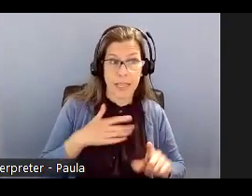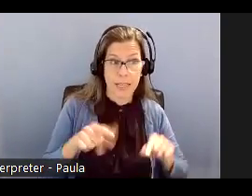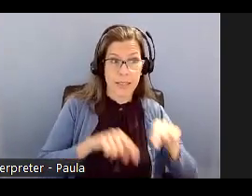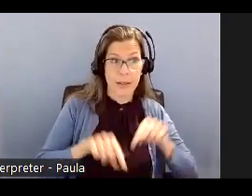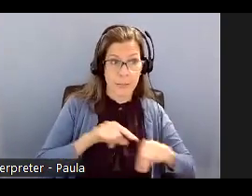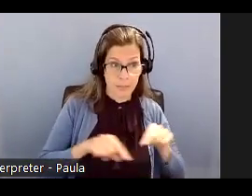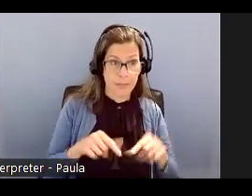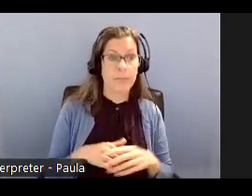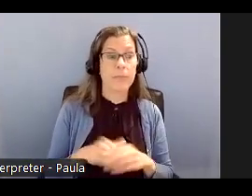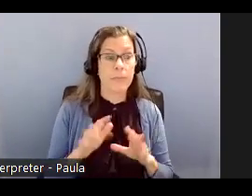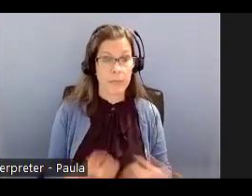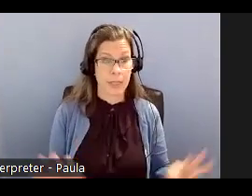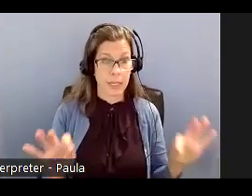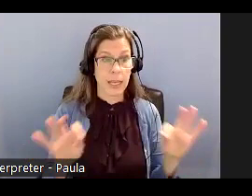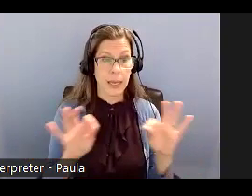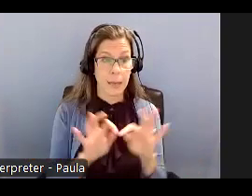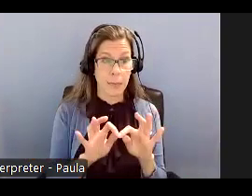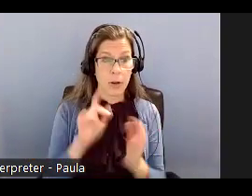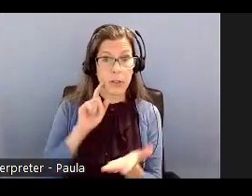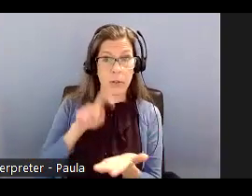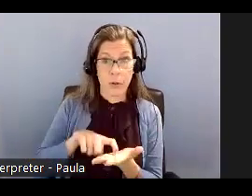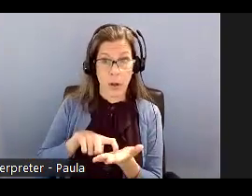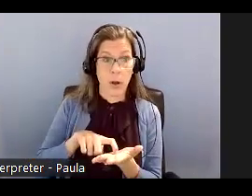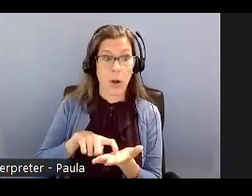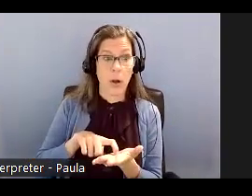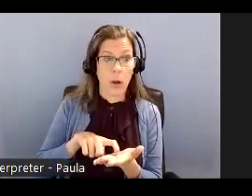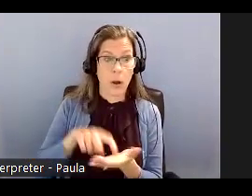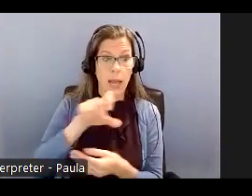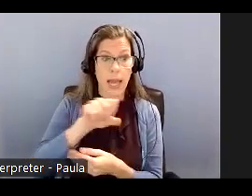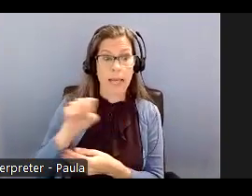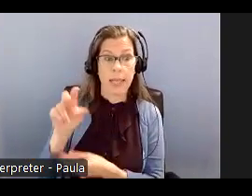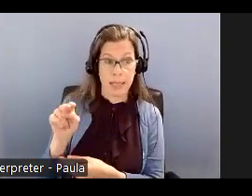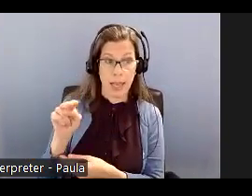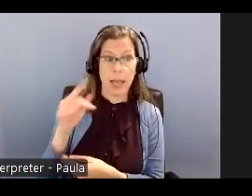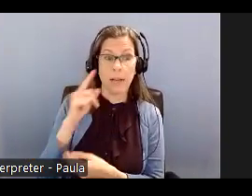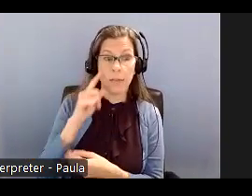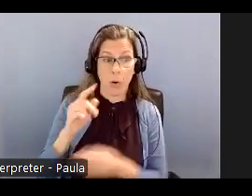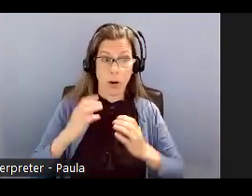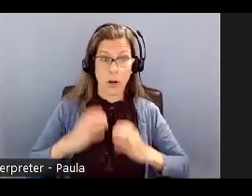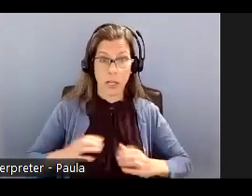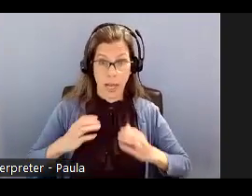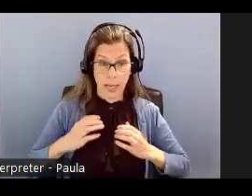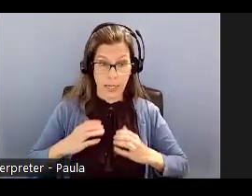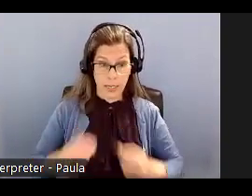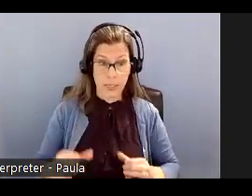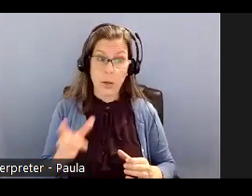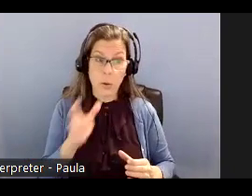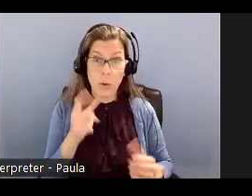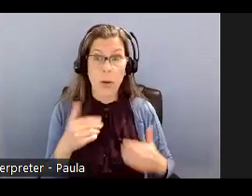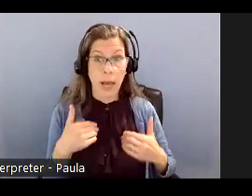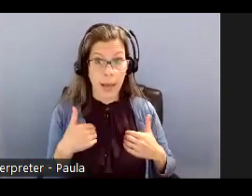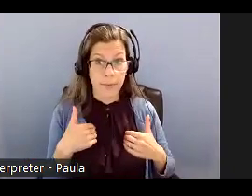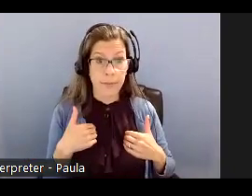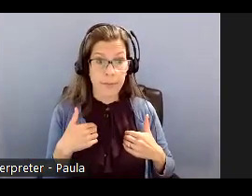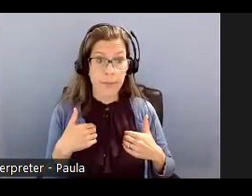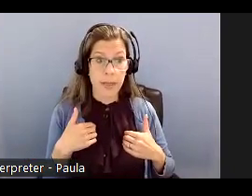Okay, it's important to note that the SSN for the clients, individuals that have one, will be